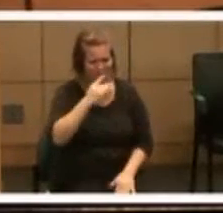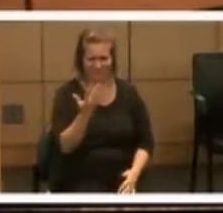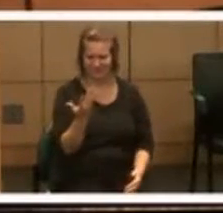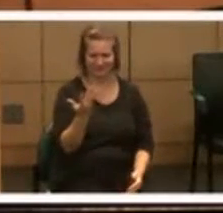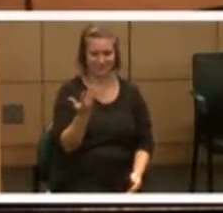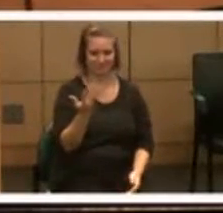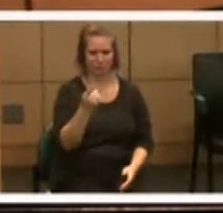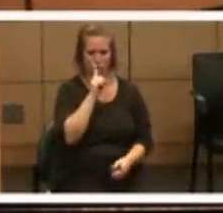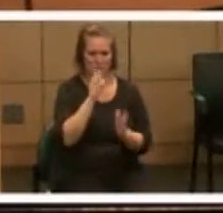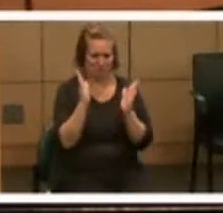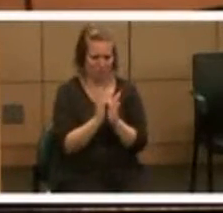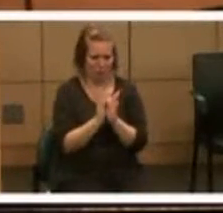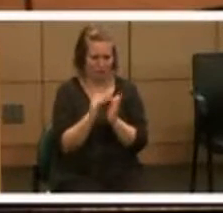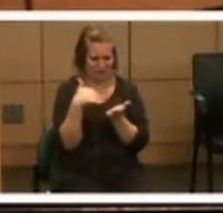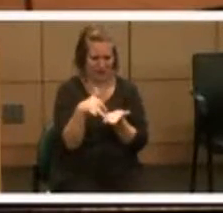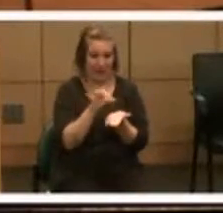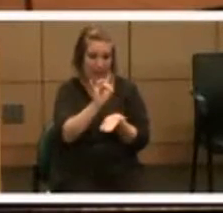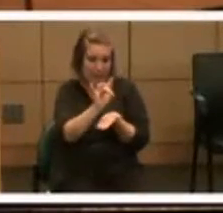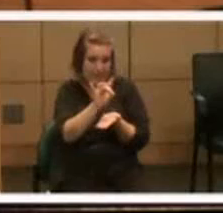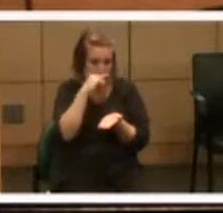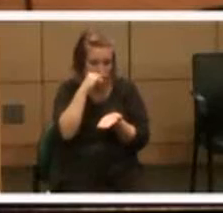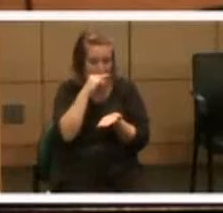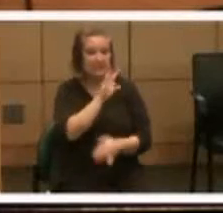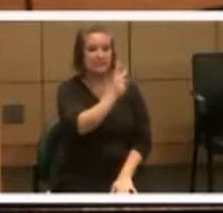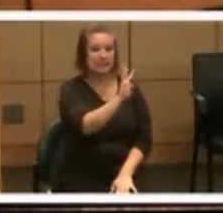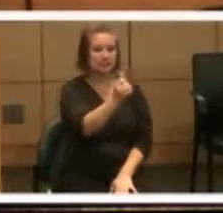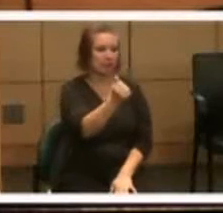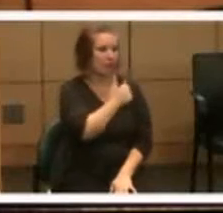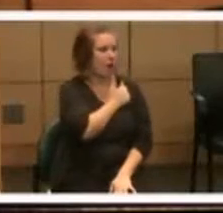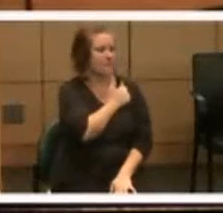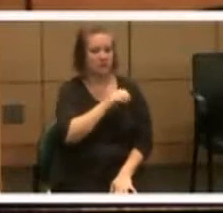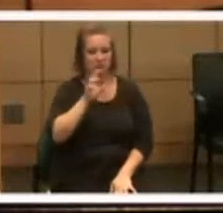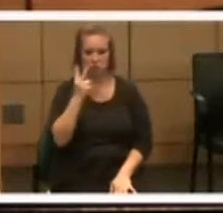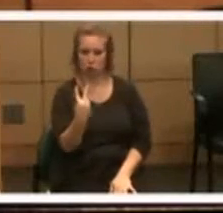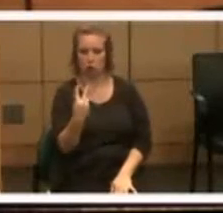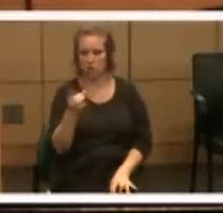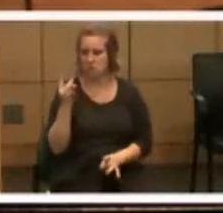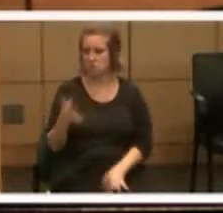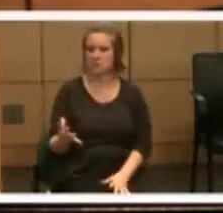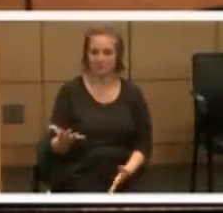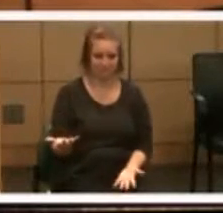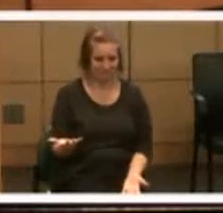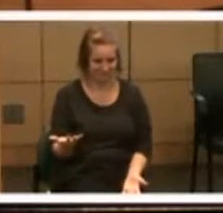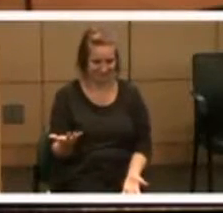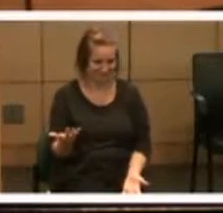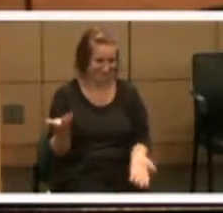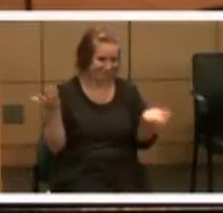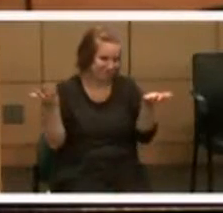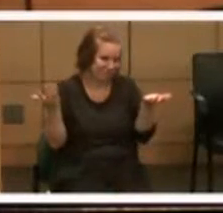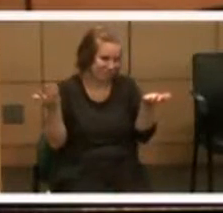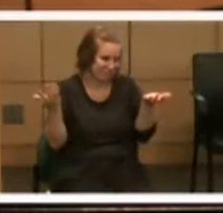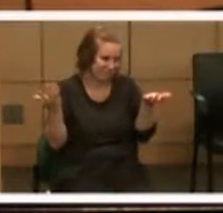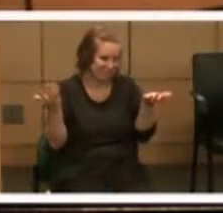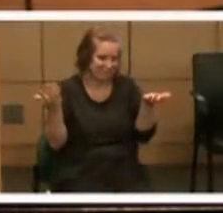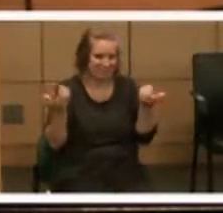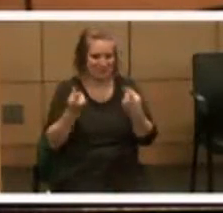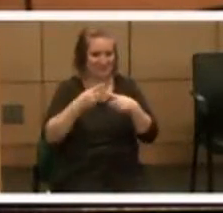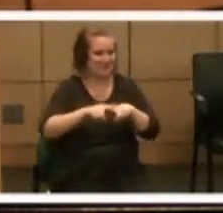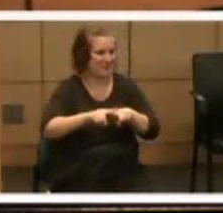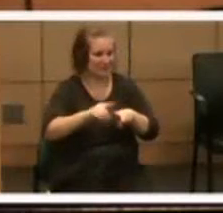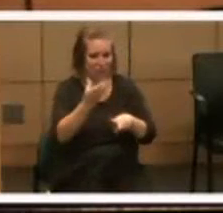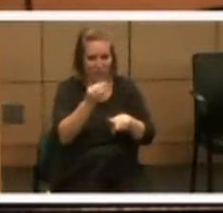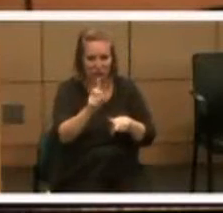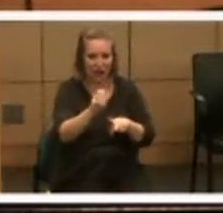it was a very small study. There was only 8 kids. 6 out of 8 loved them. 2 of them hated them. And so I think it really does depend on the